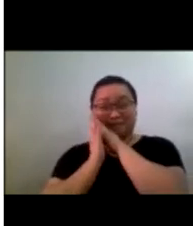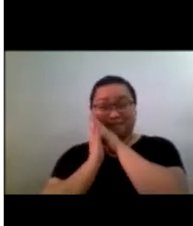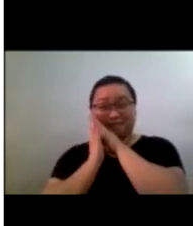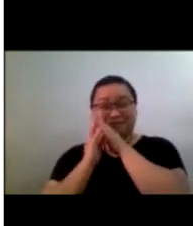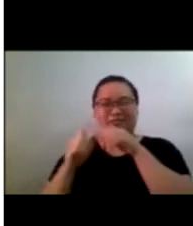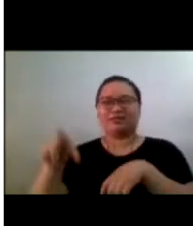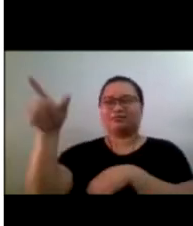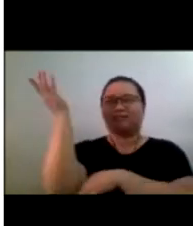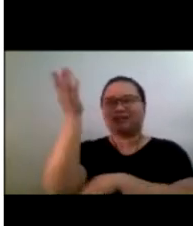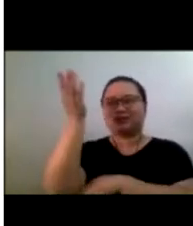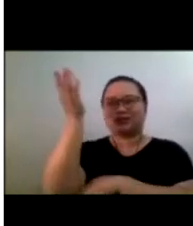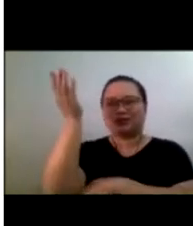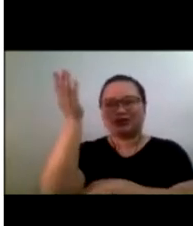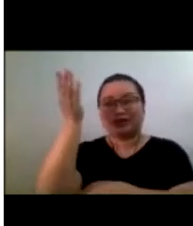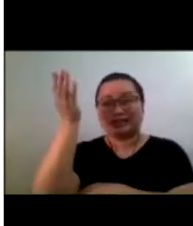making you sleep right now.